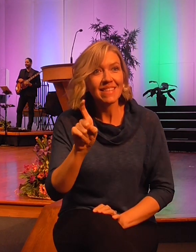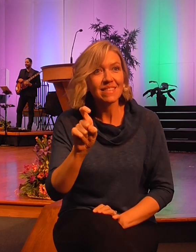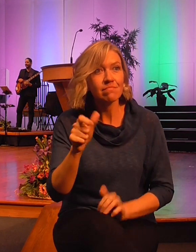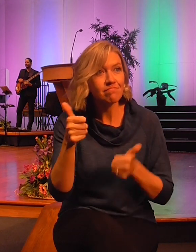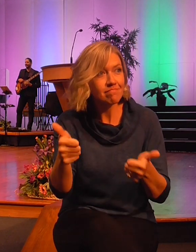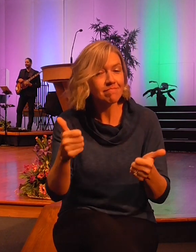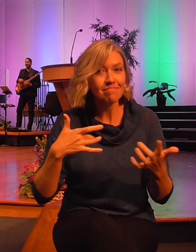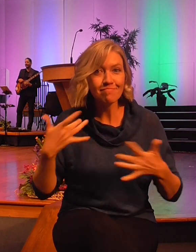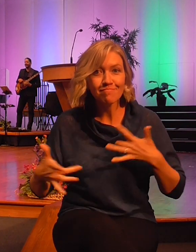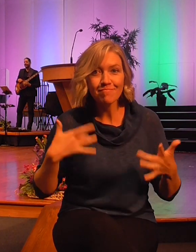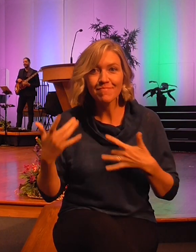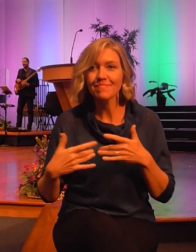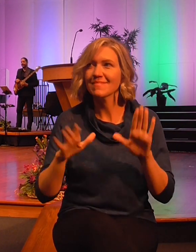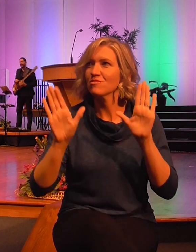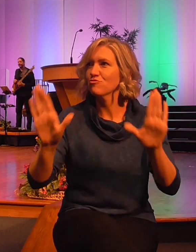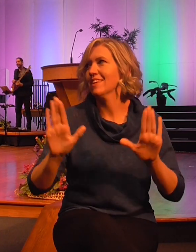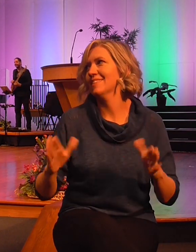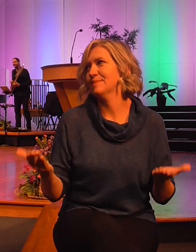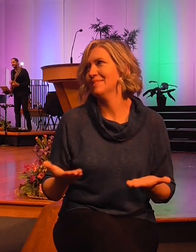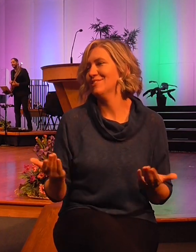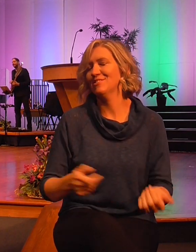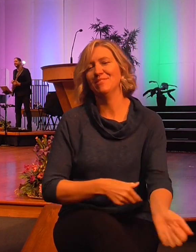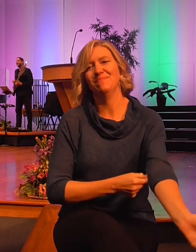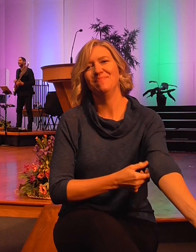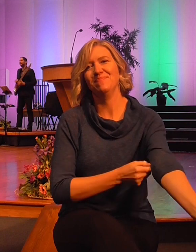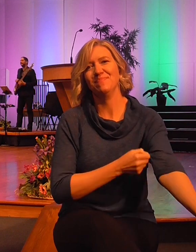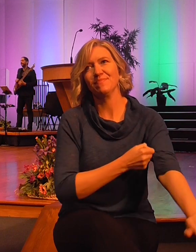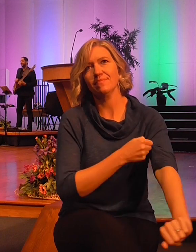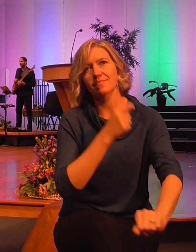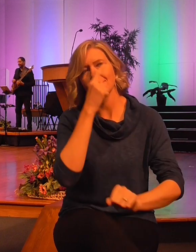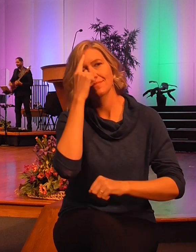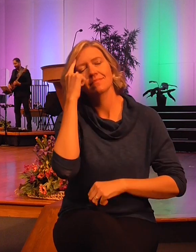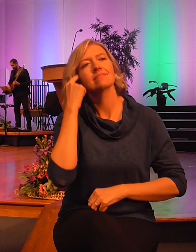pumped? It's great to be here.